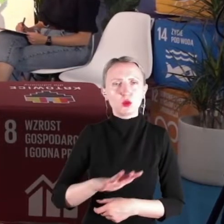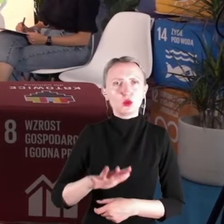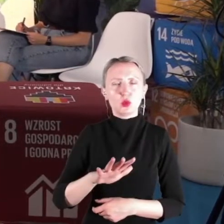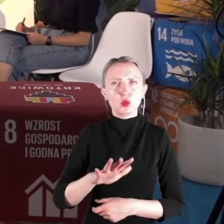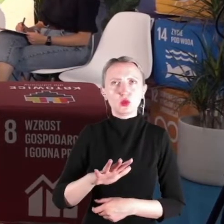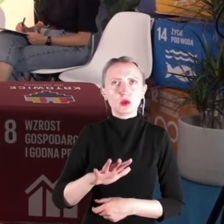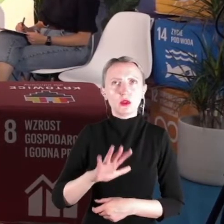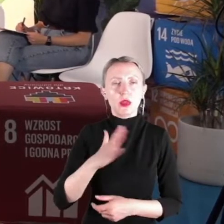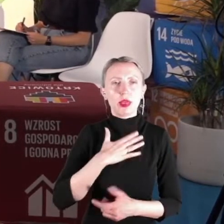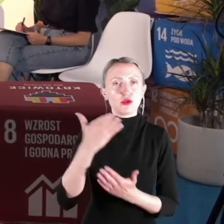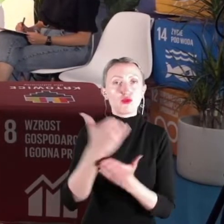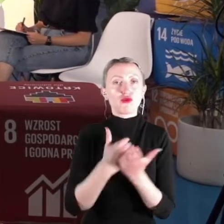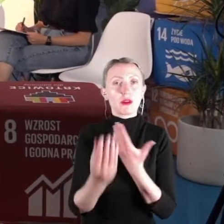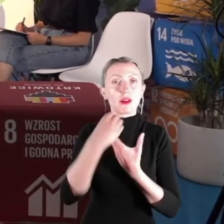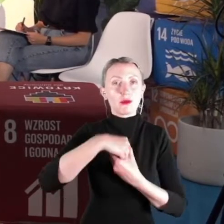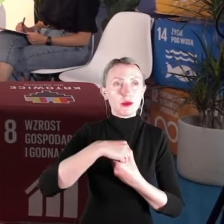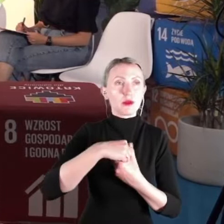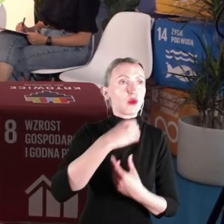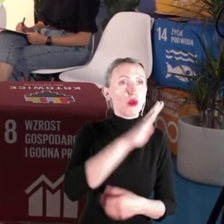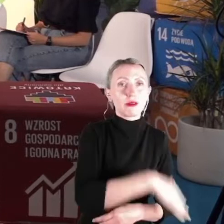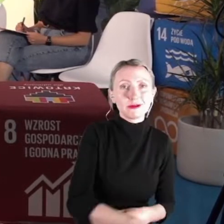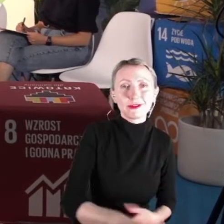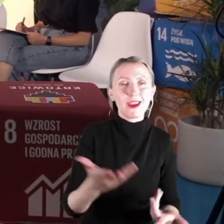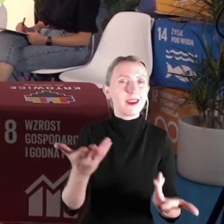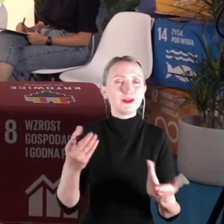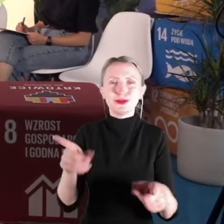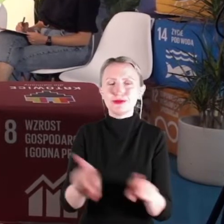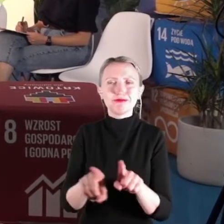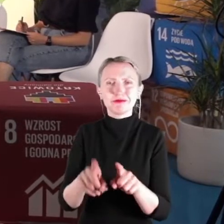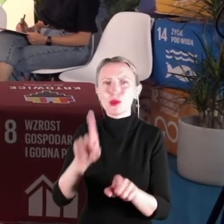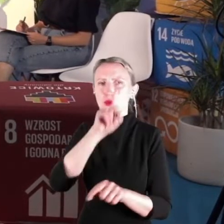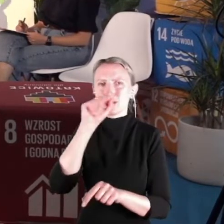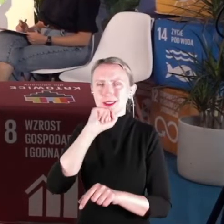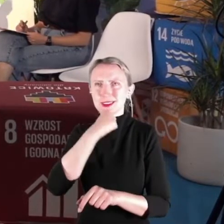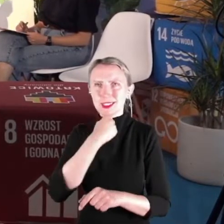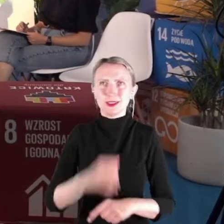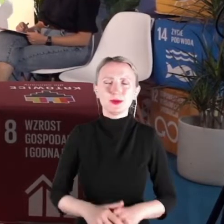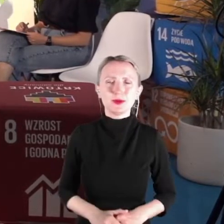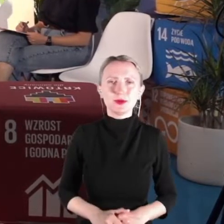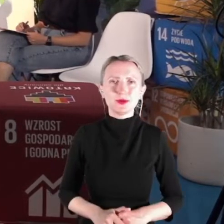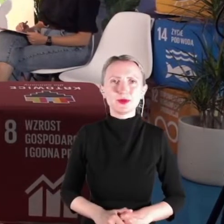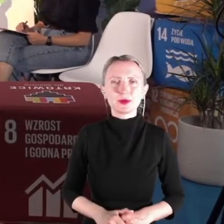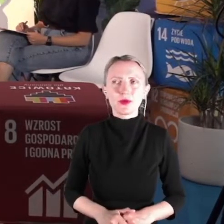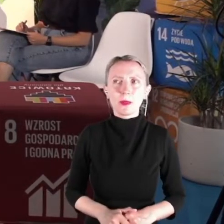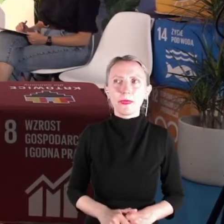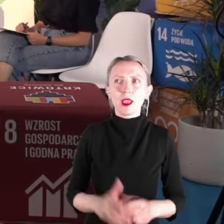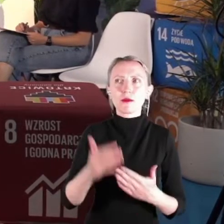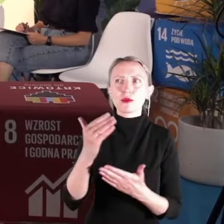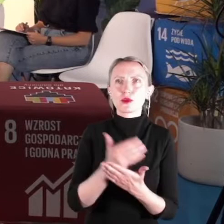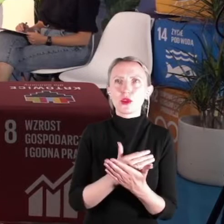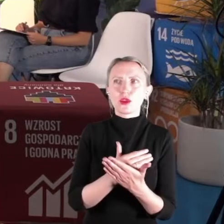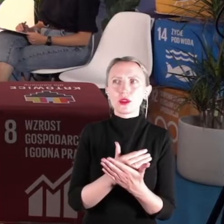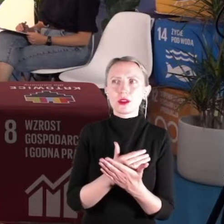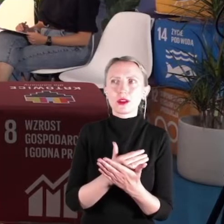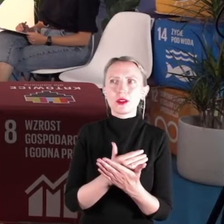joint activities such as community cooking to share traditions and tastes, urban gardening to revitalize the rural roots and plant